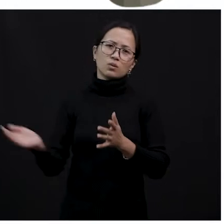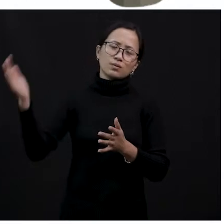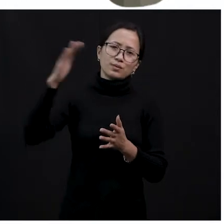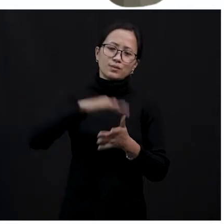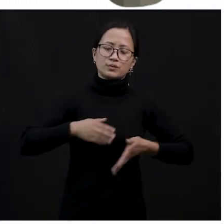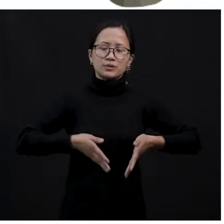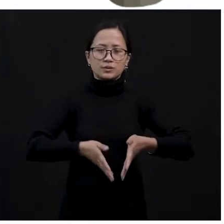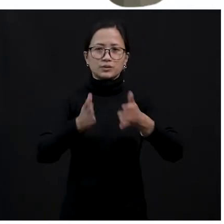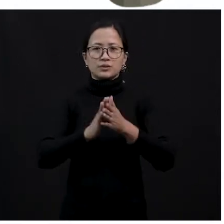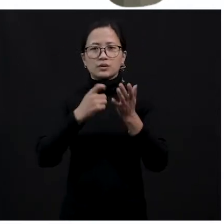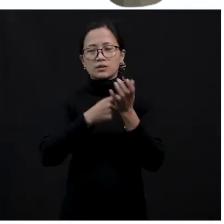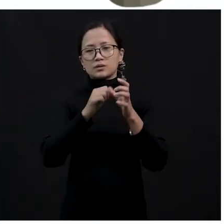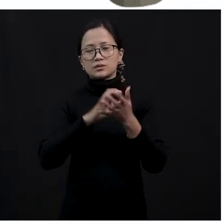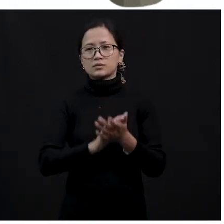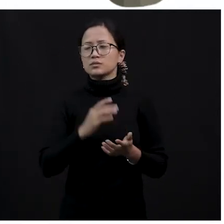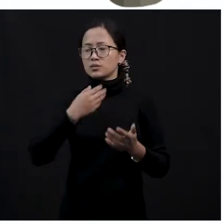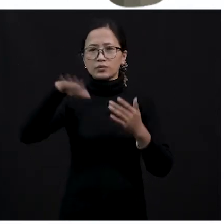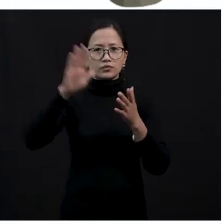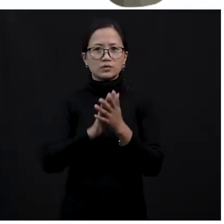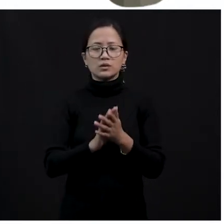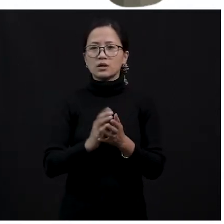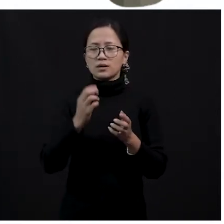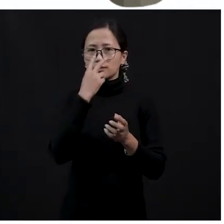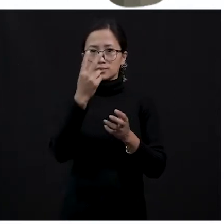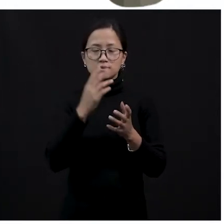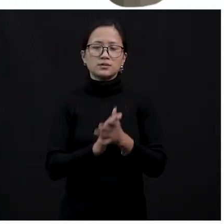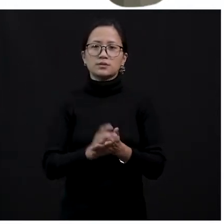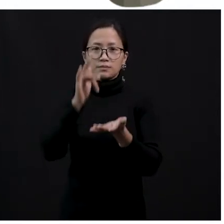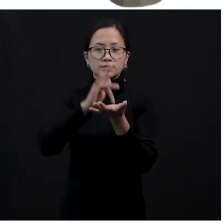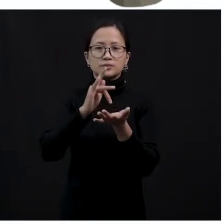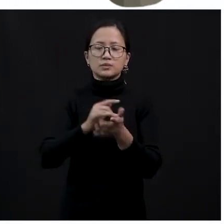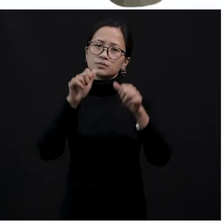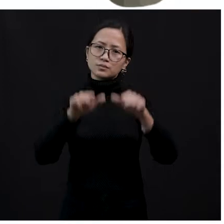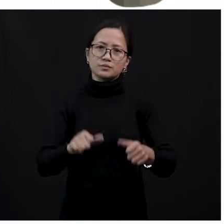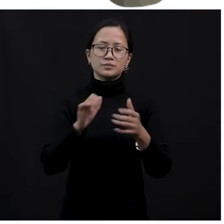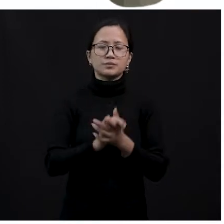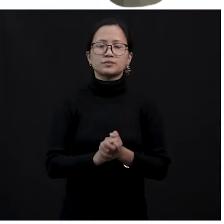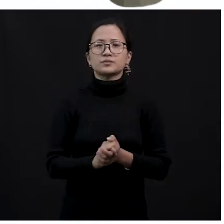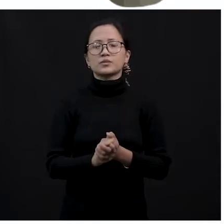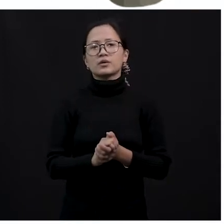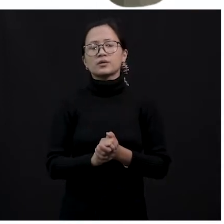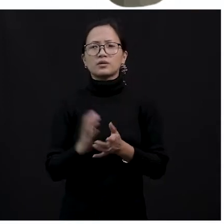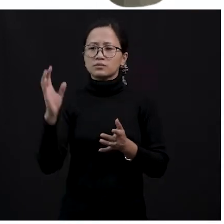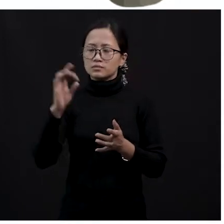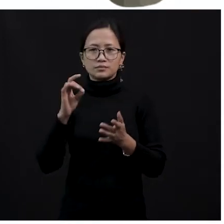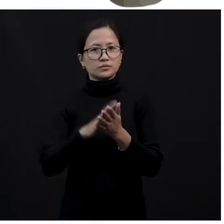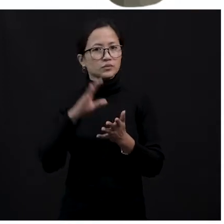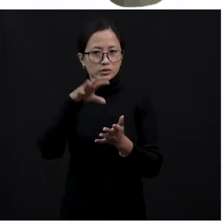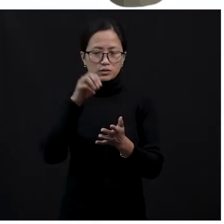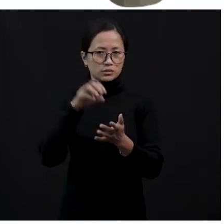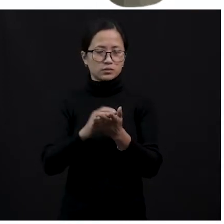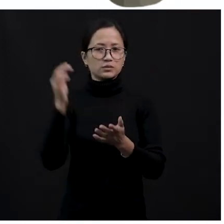Ranchi, went for a sightseeing, go to beautiful places, and yet he's not able to recollect his memory